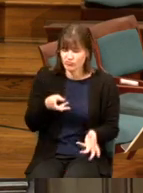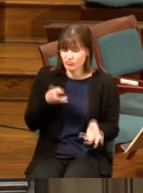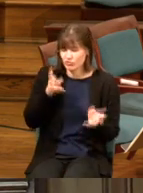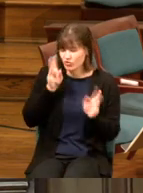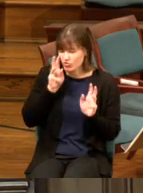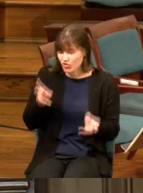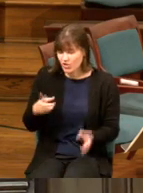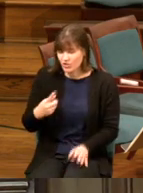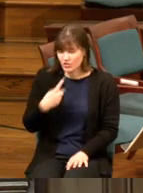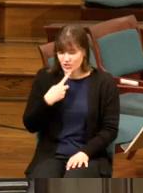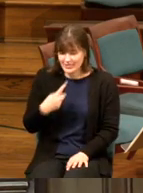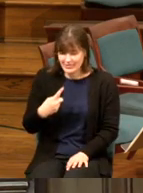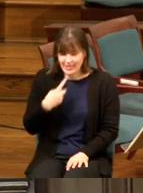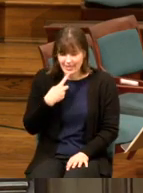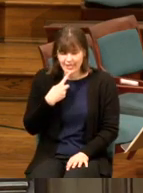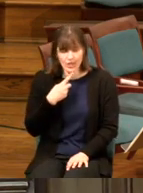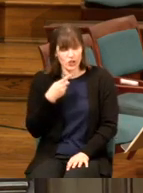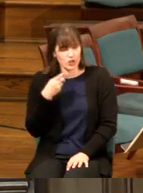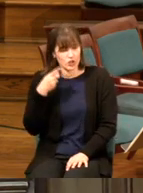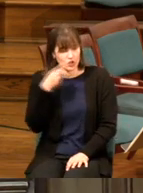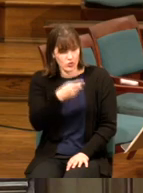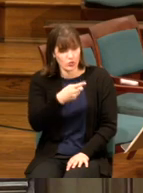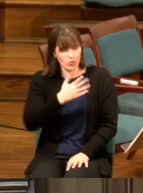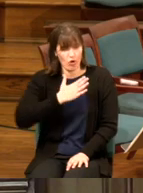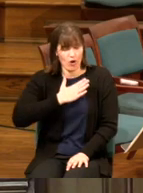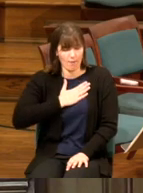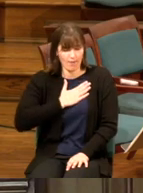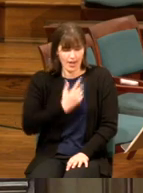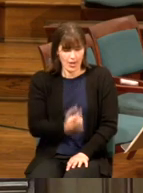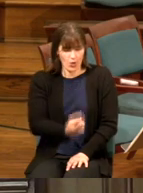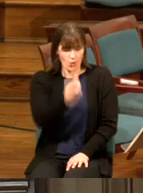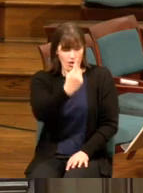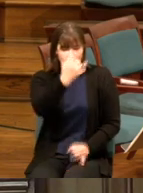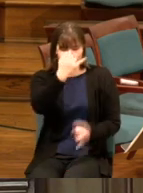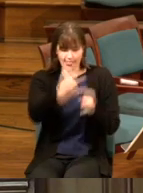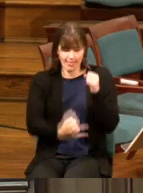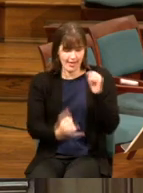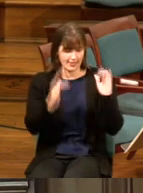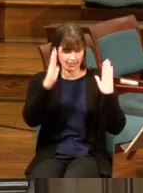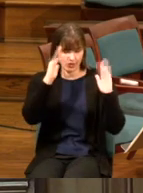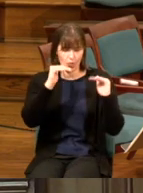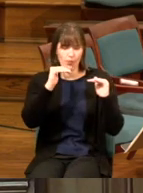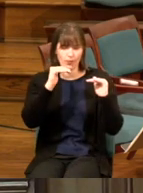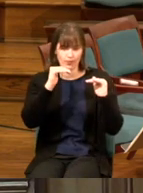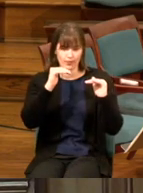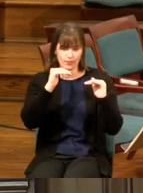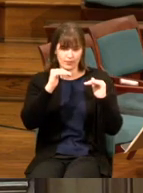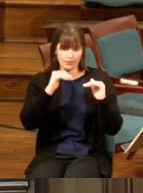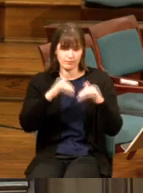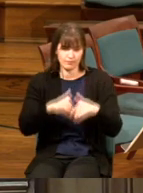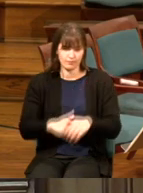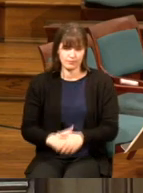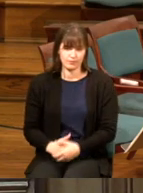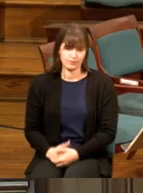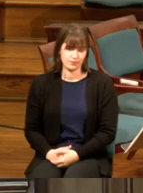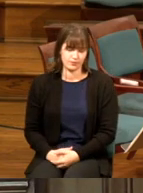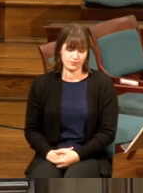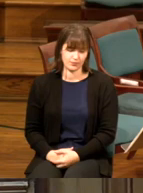said, "You are my one last hope."